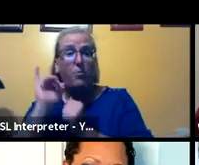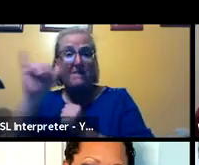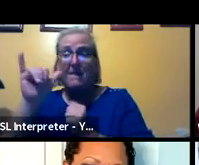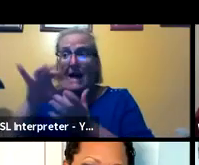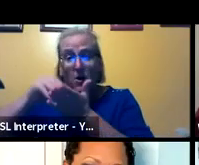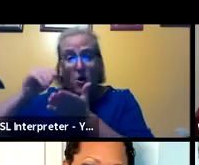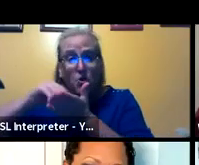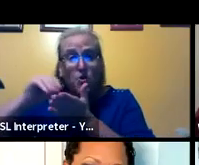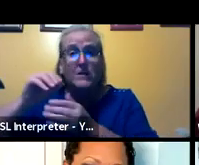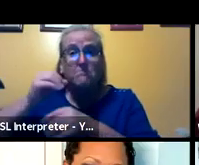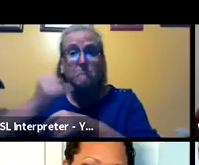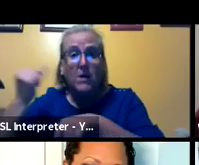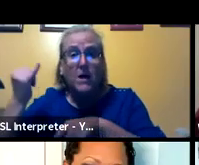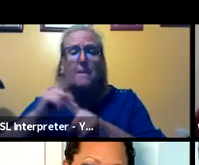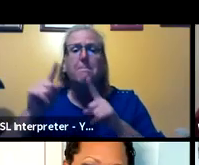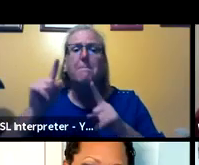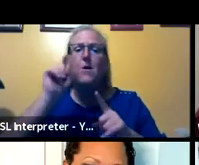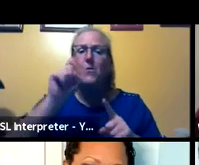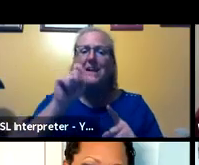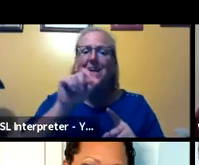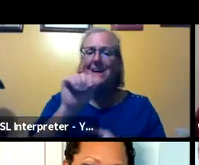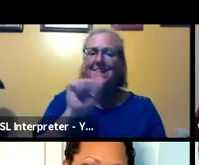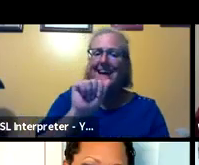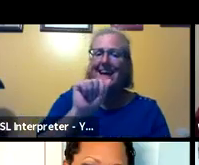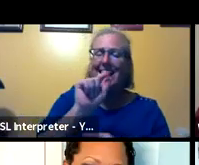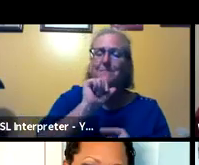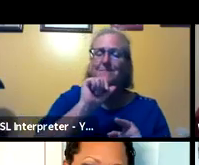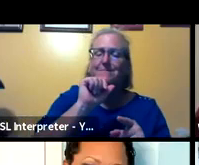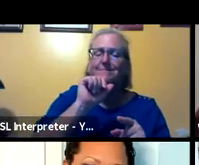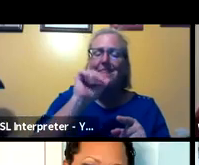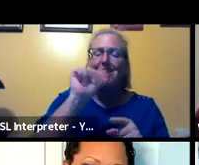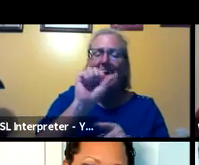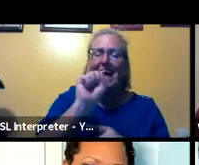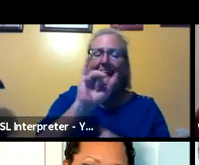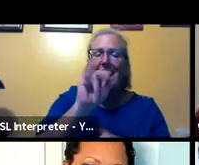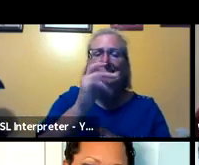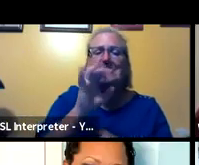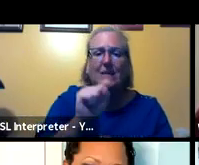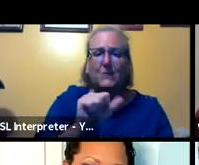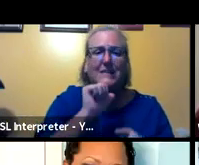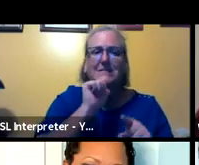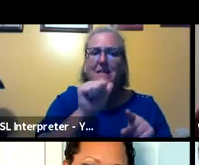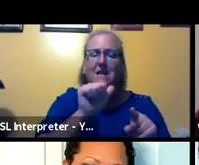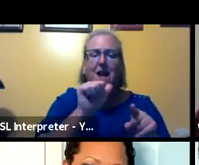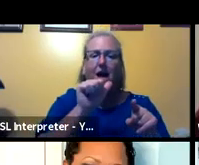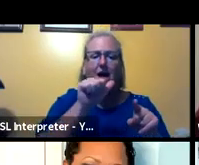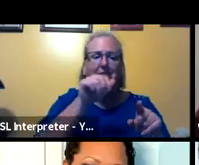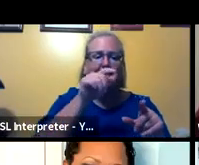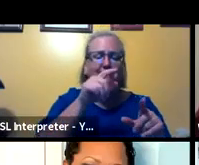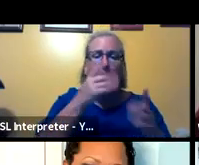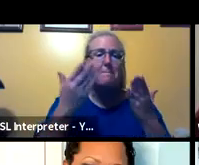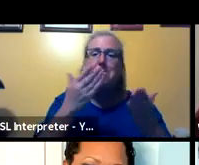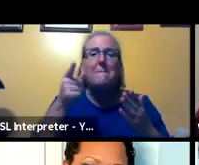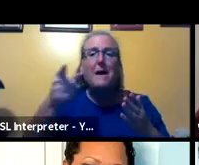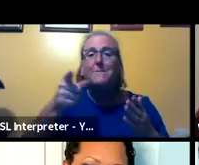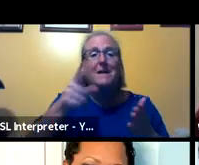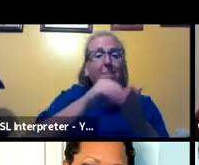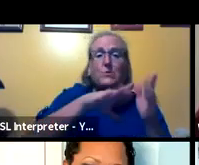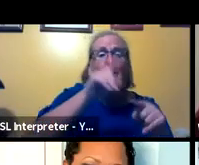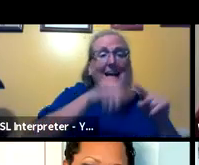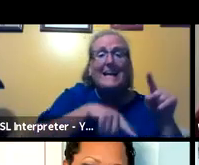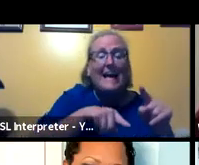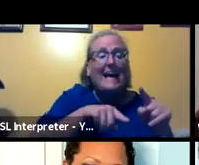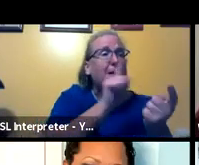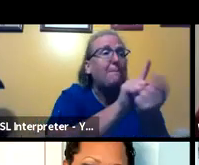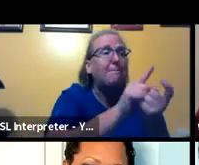sure we provide opportunities for asynchronous learning. So those that are not able to meet in the morning for whatever reason in a